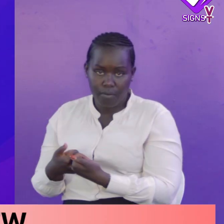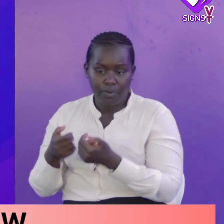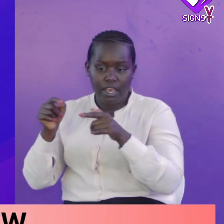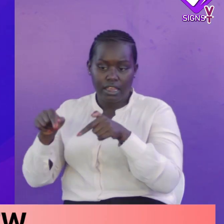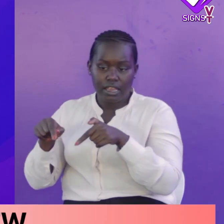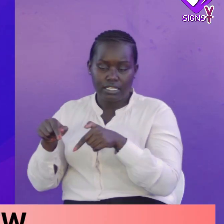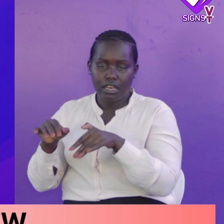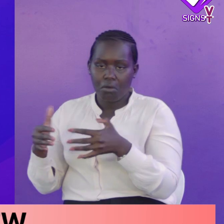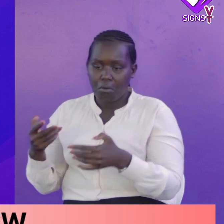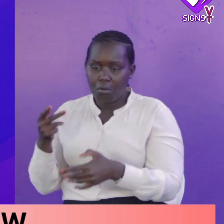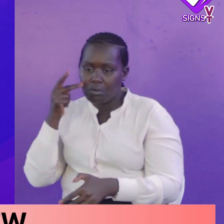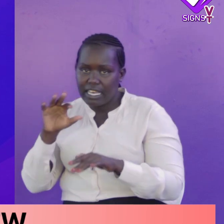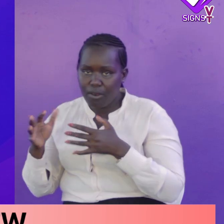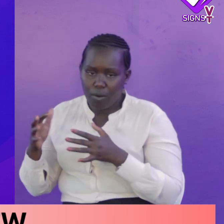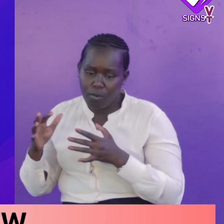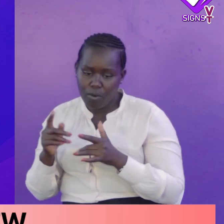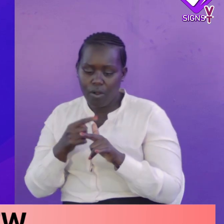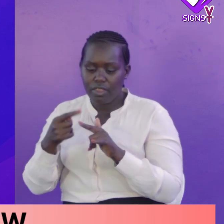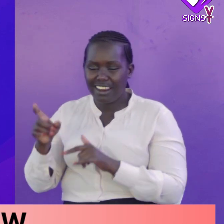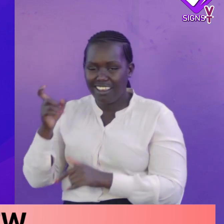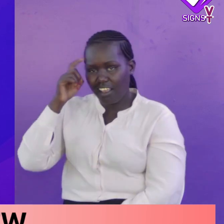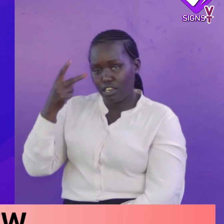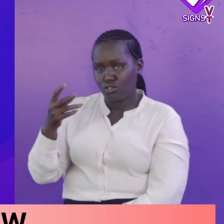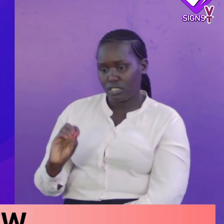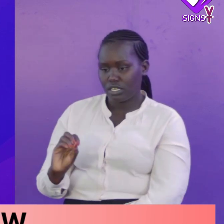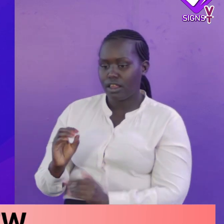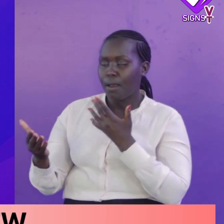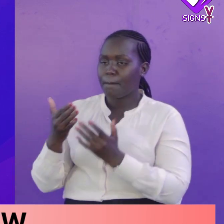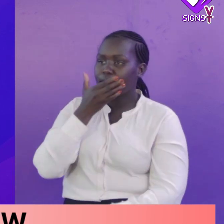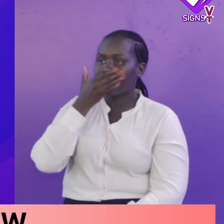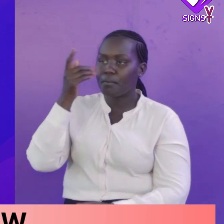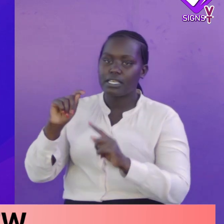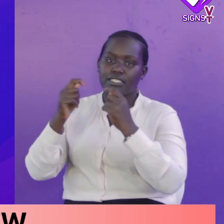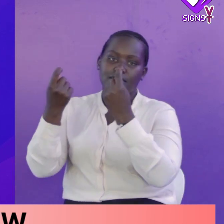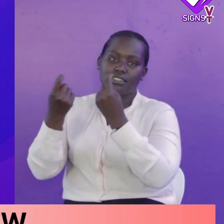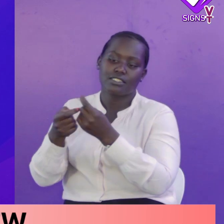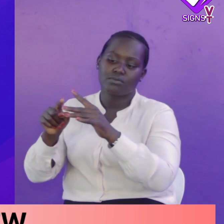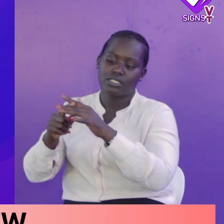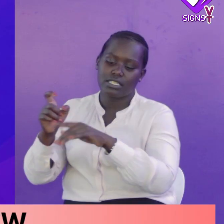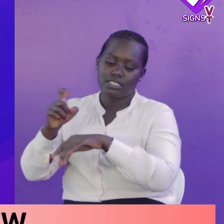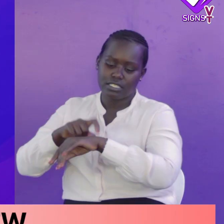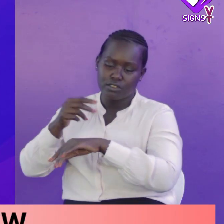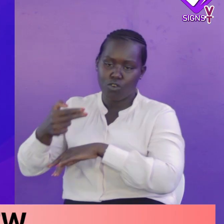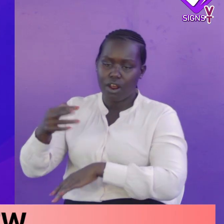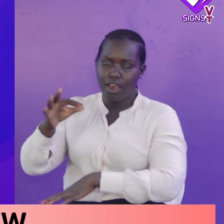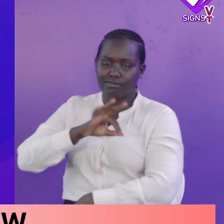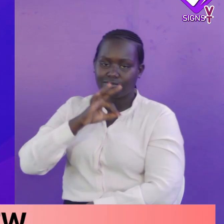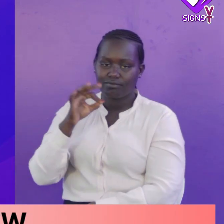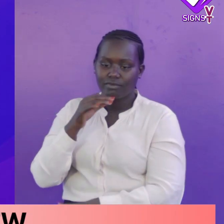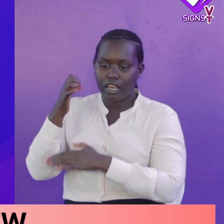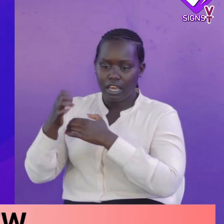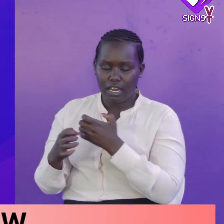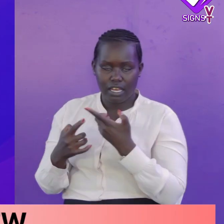how it evolves, and I think 20th may the best team start the season on a high spirit and end it on a